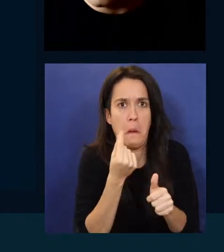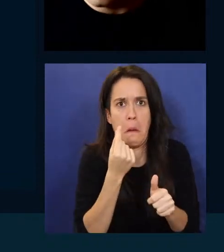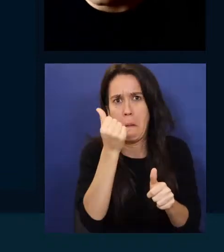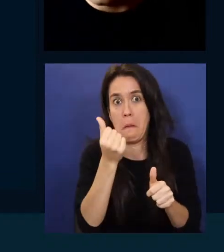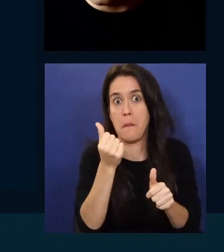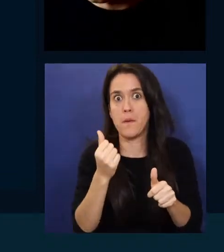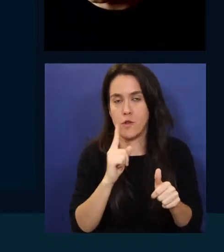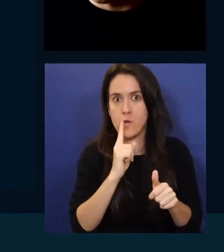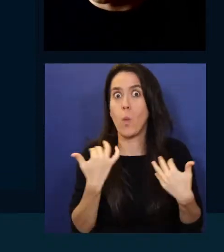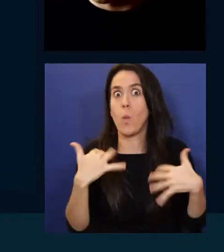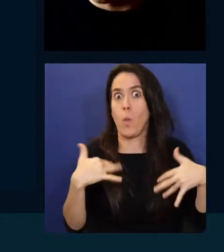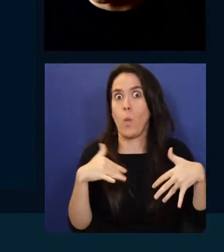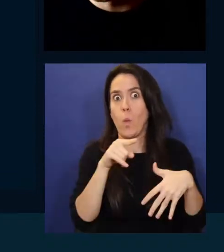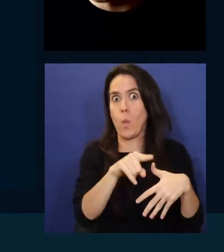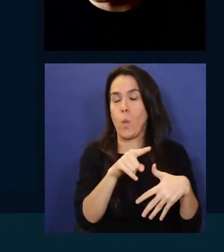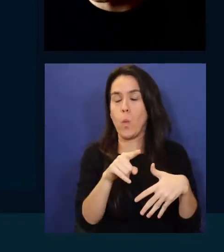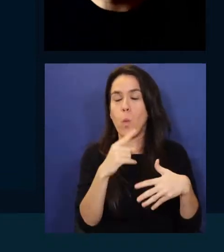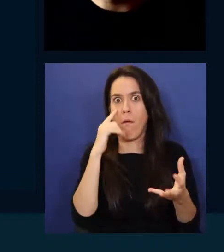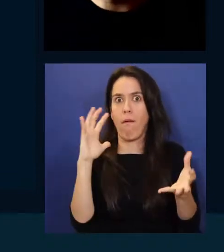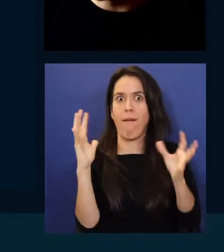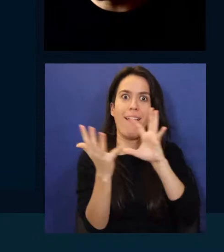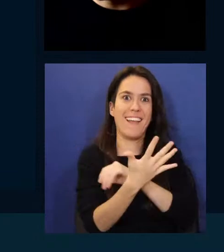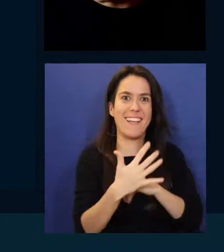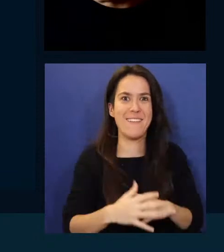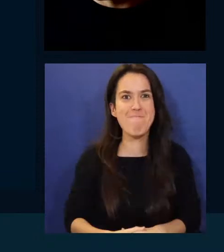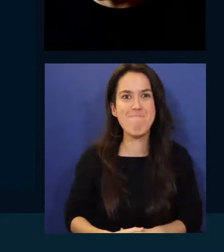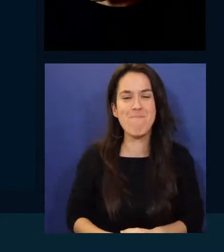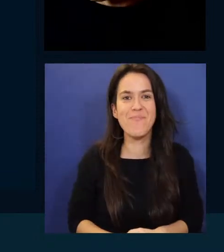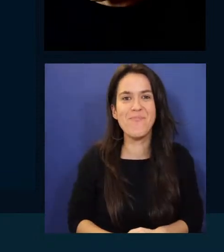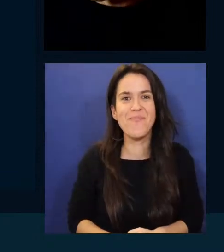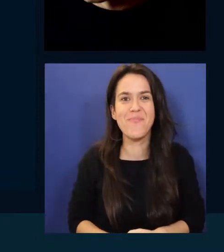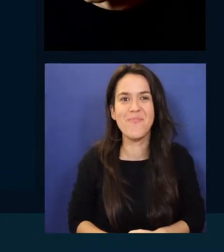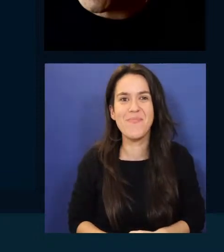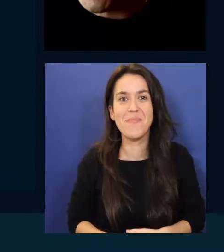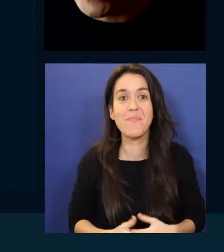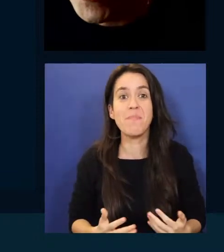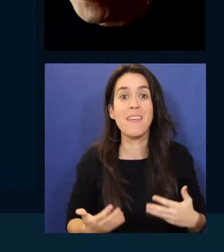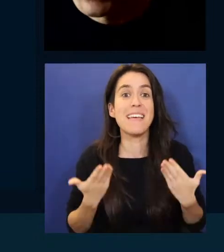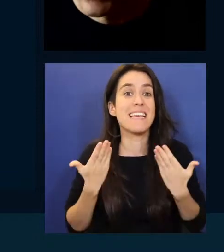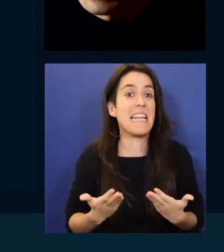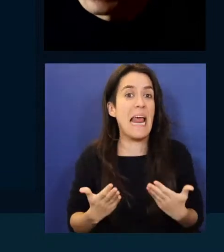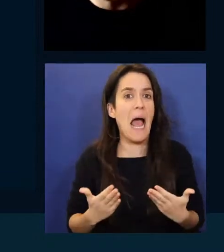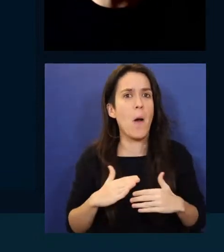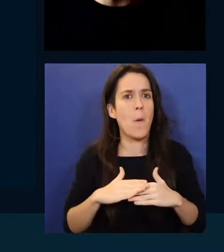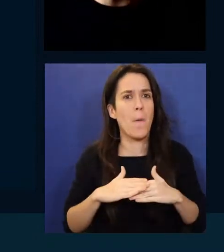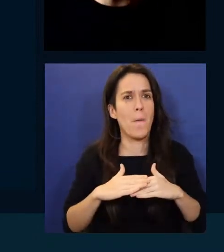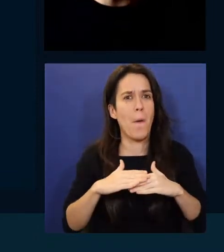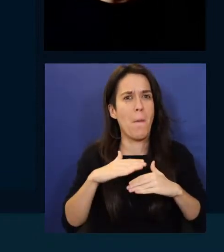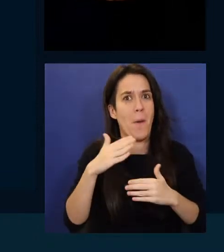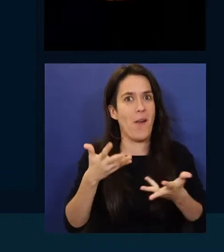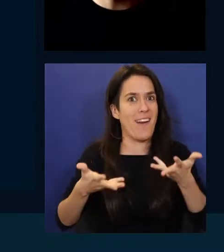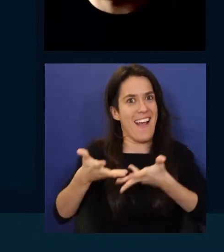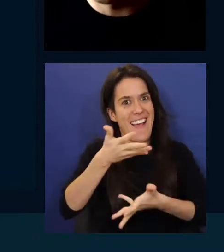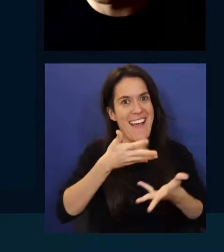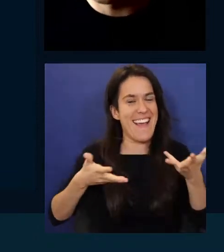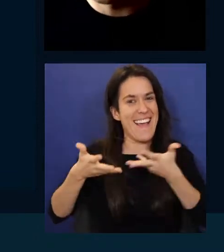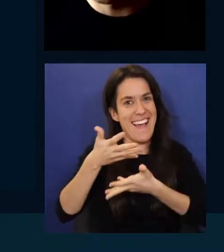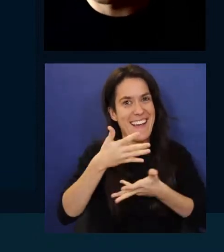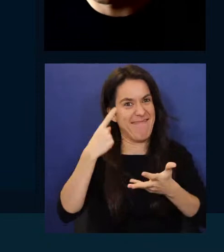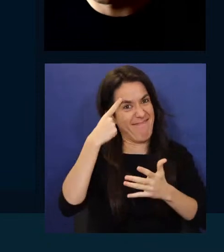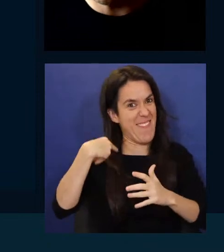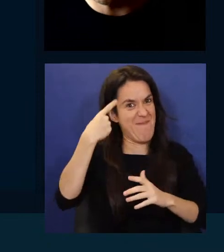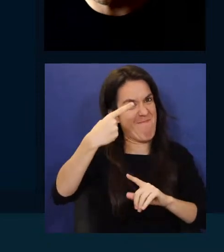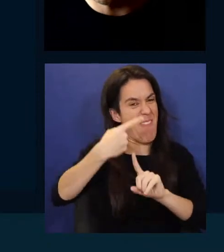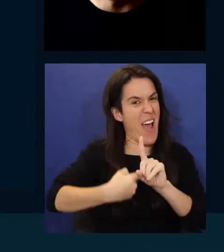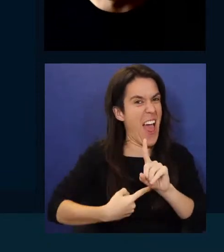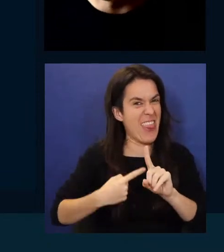sort of cover up the spectrum. And then finally, an area where you'll see us talk a lot more, shortly here in the next maybe month or so.